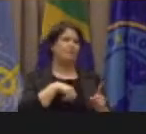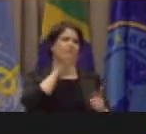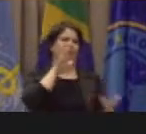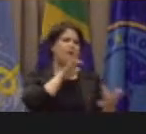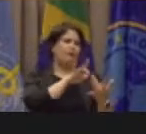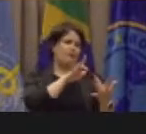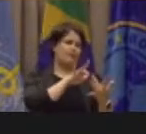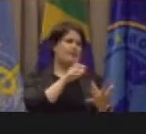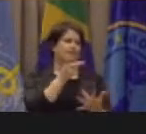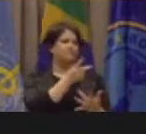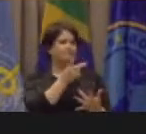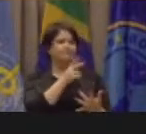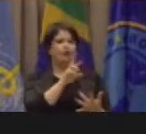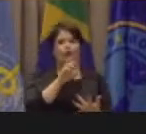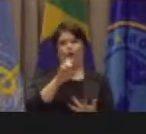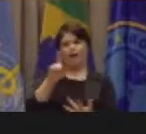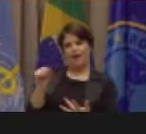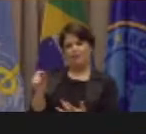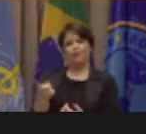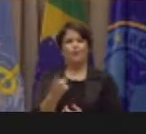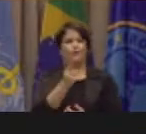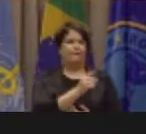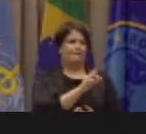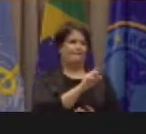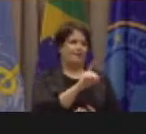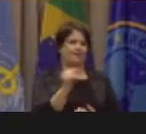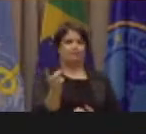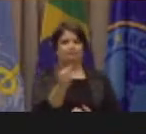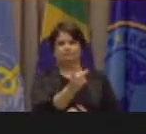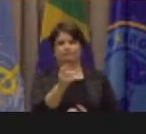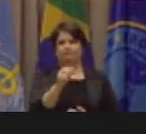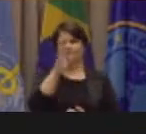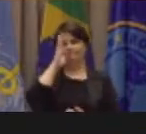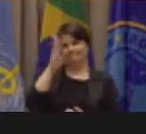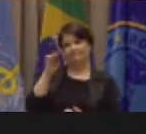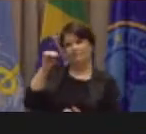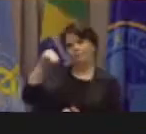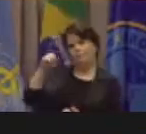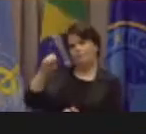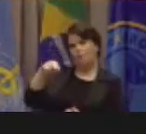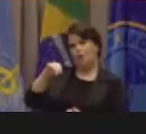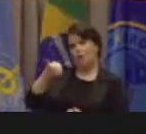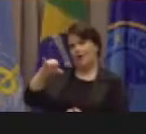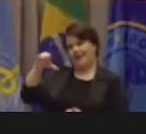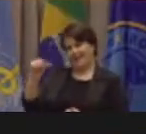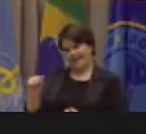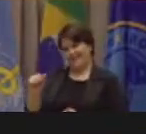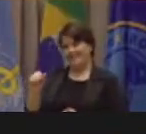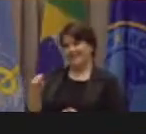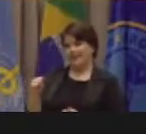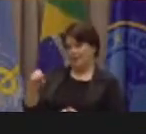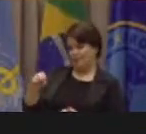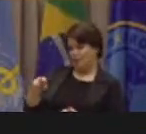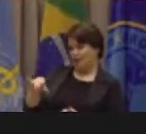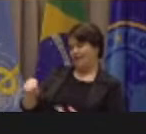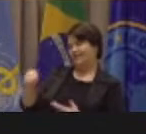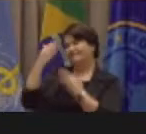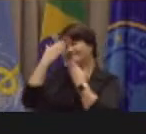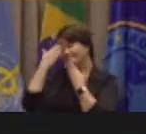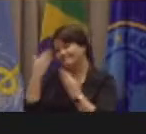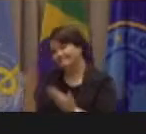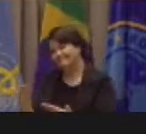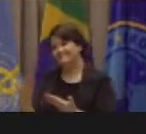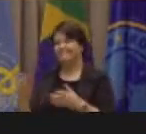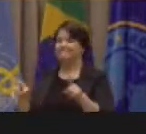Those are the ones that have more contact with the researchers. Monica especially. Monica, thank you very